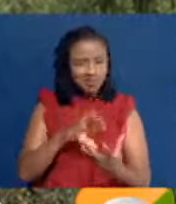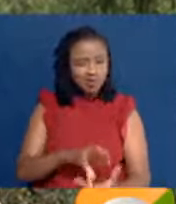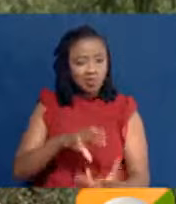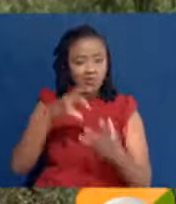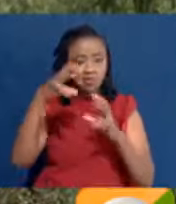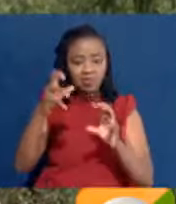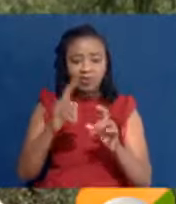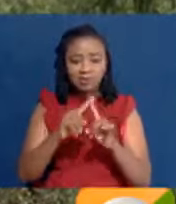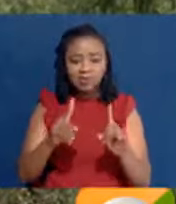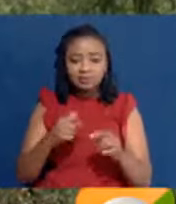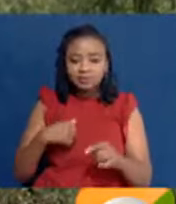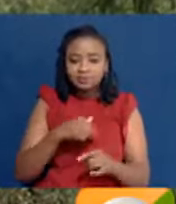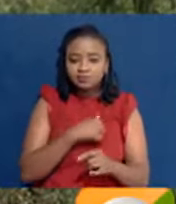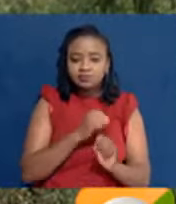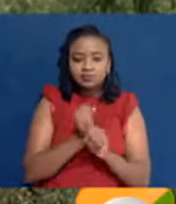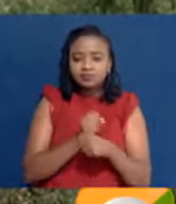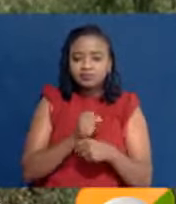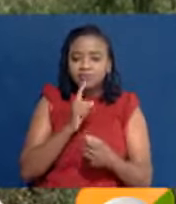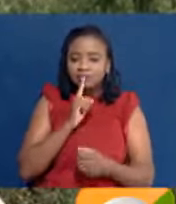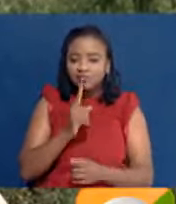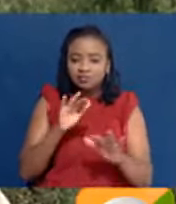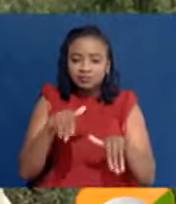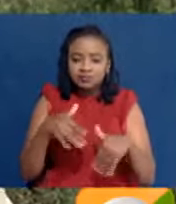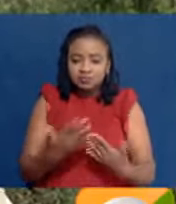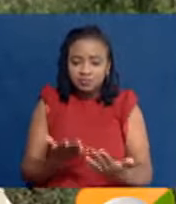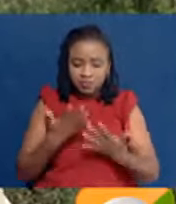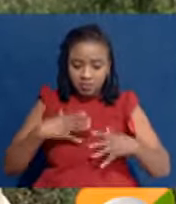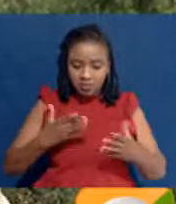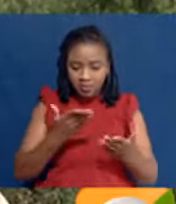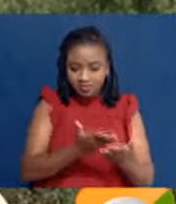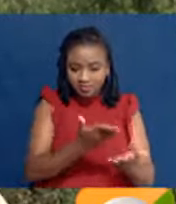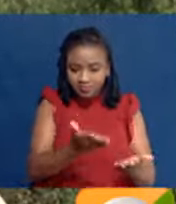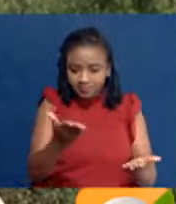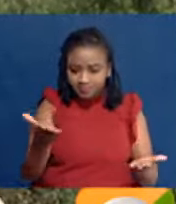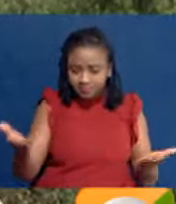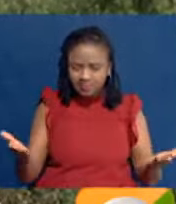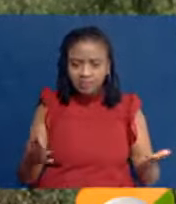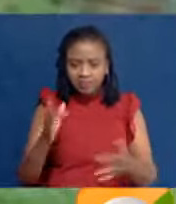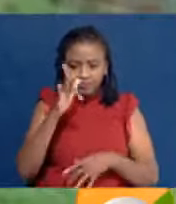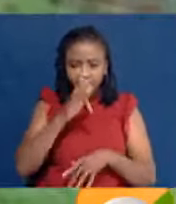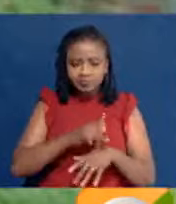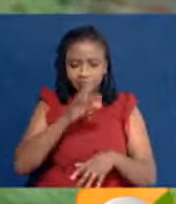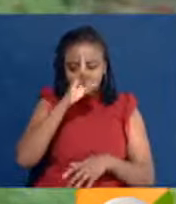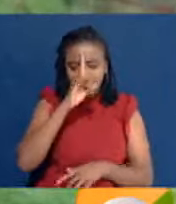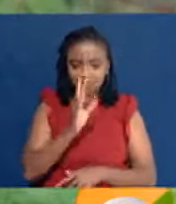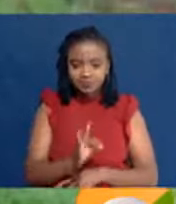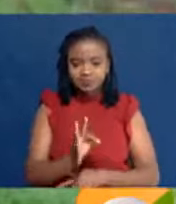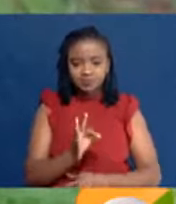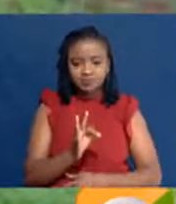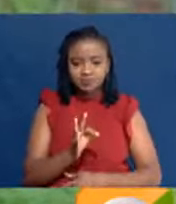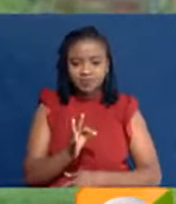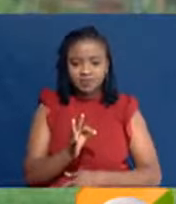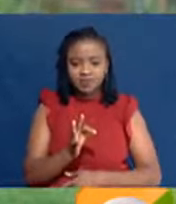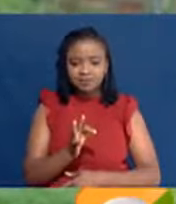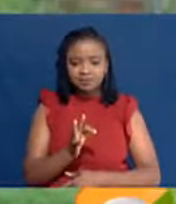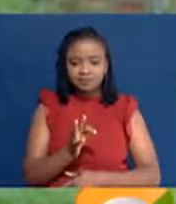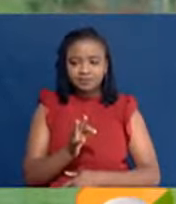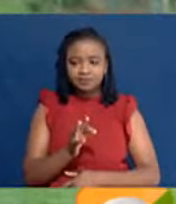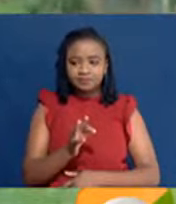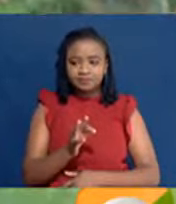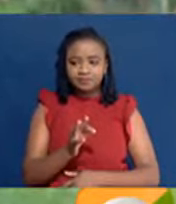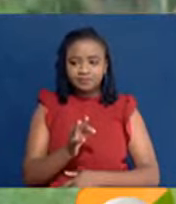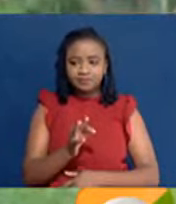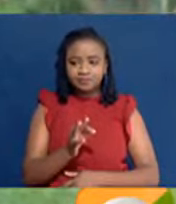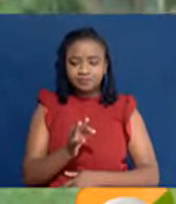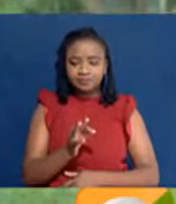people on the ground who oftentimes suffer the worst effects of climate change become owners of this agenda, have a sense of